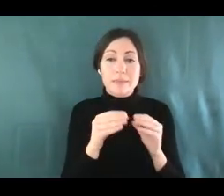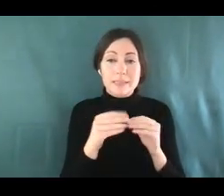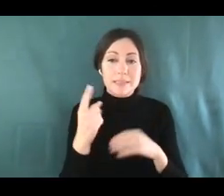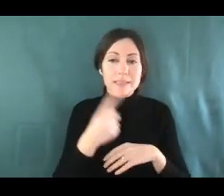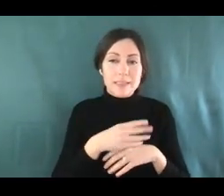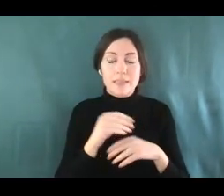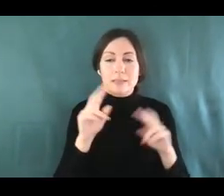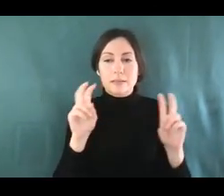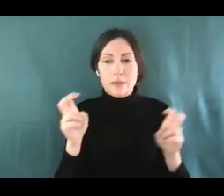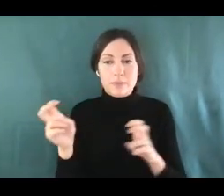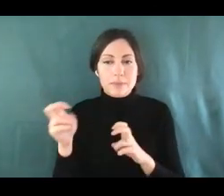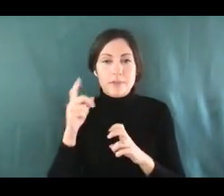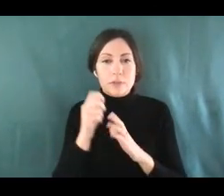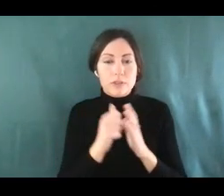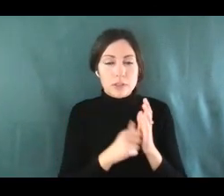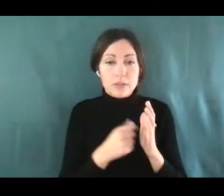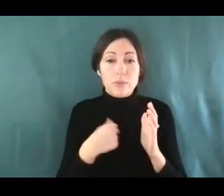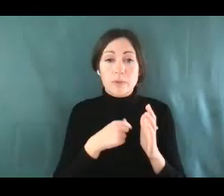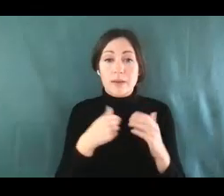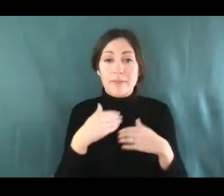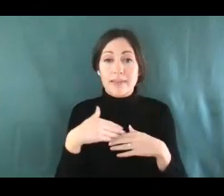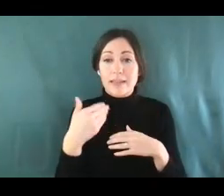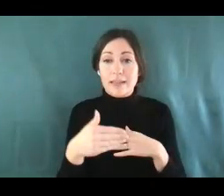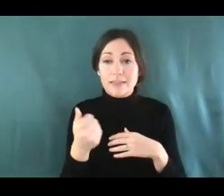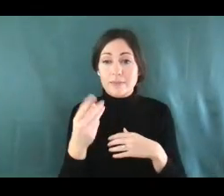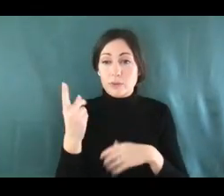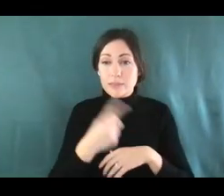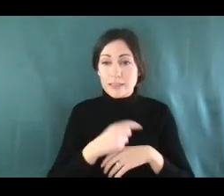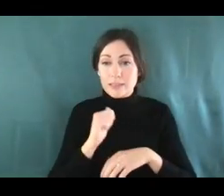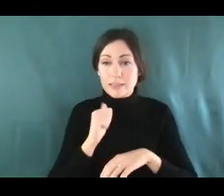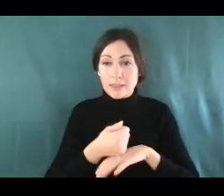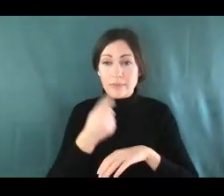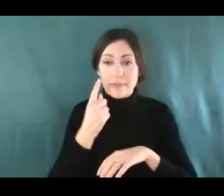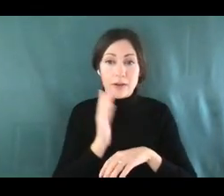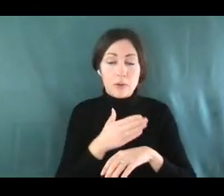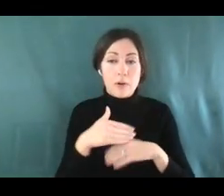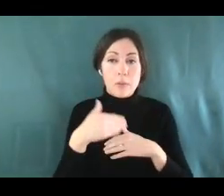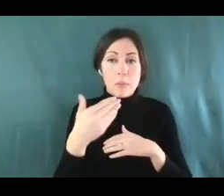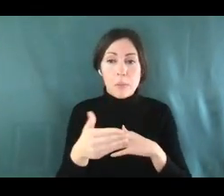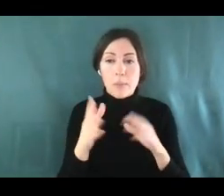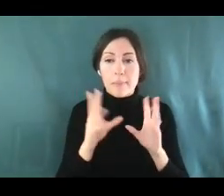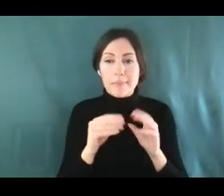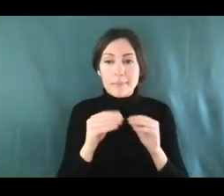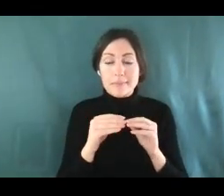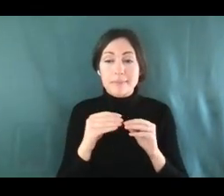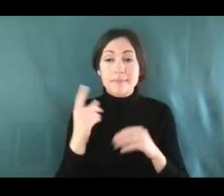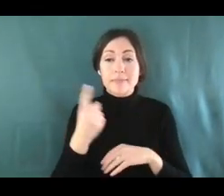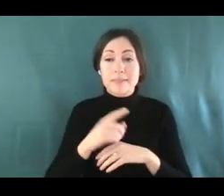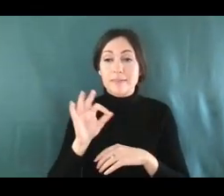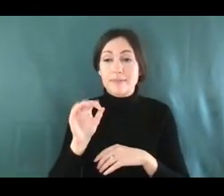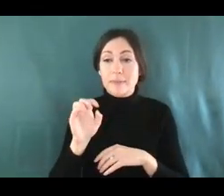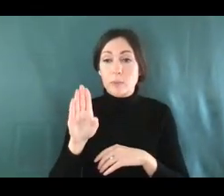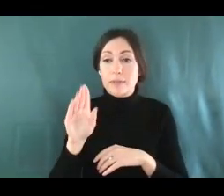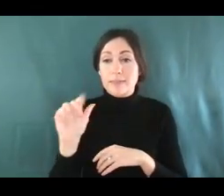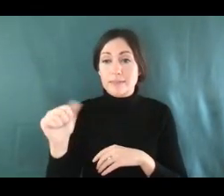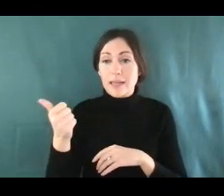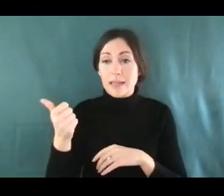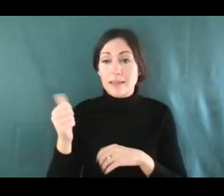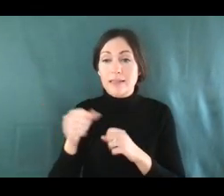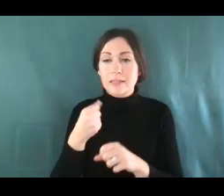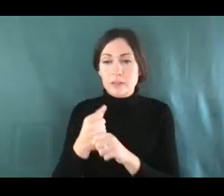So we have the next 3 dates set for our upcoming meetings. Those dates are February 10th,